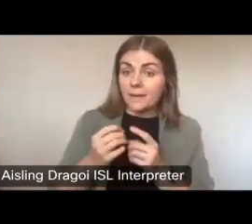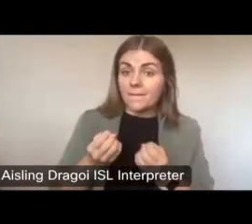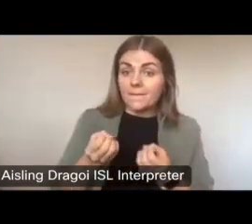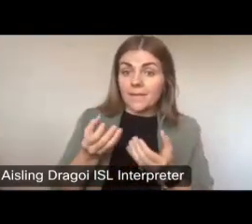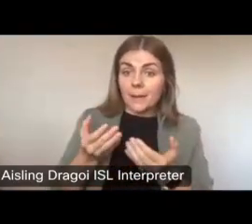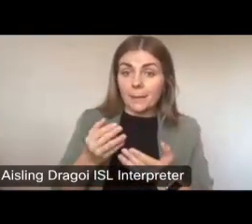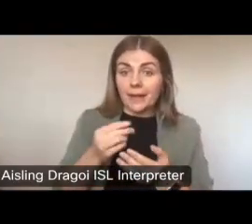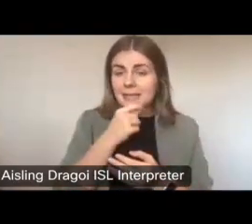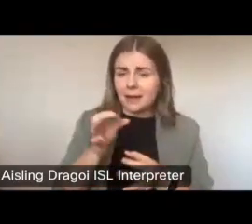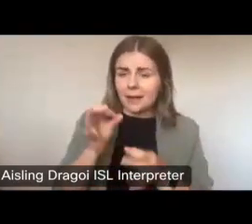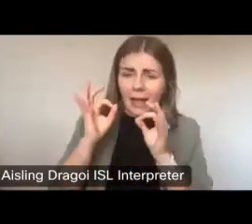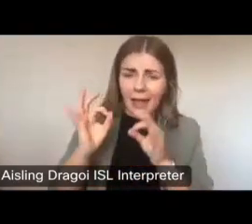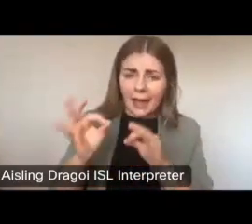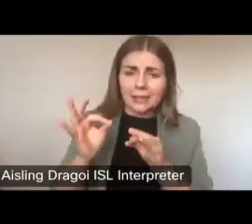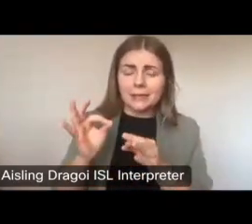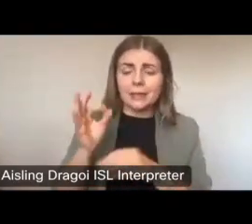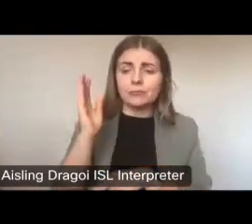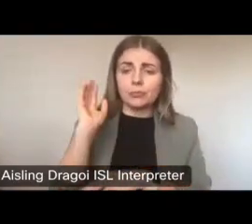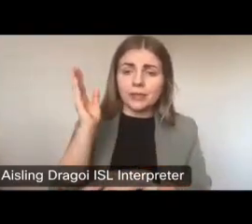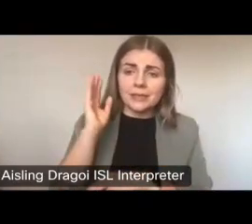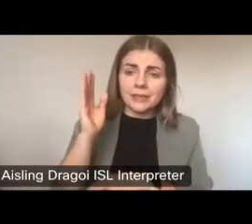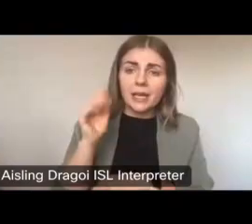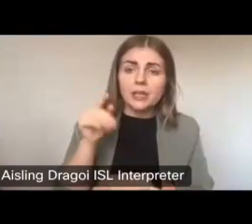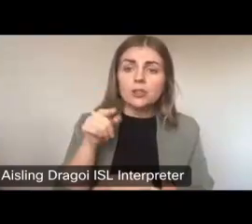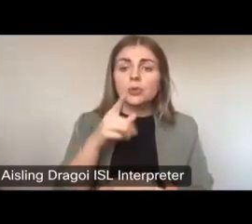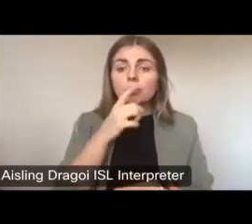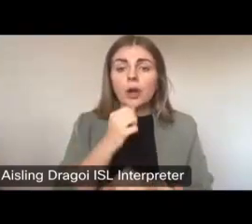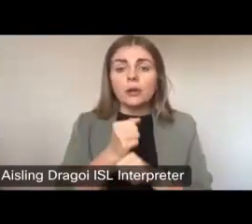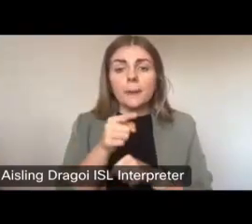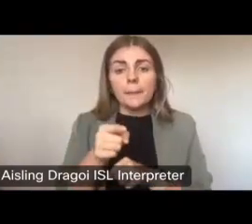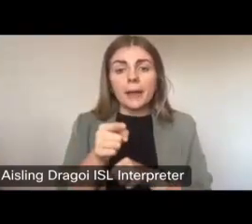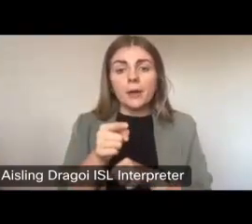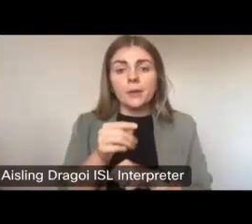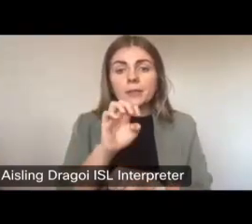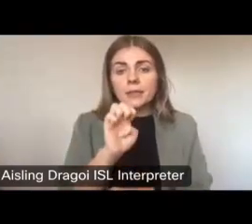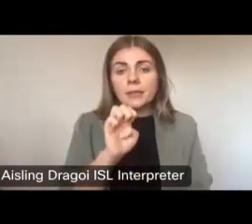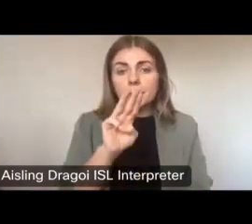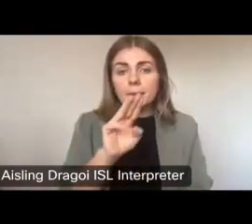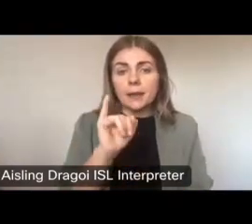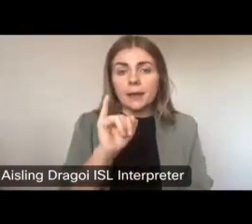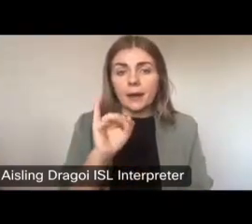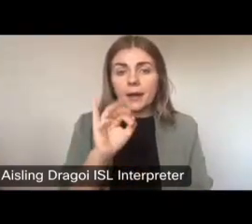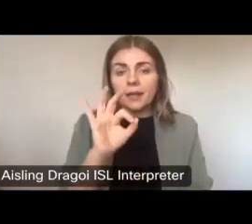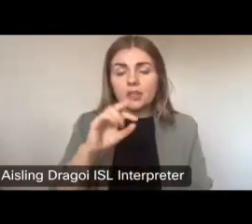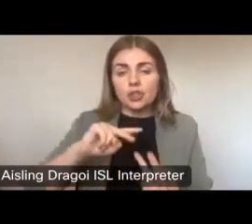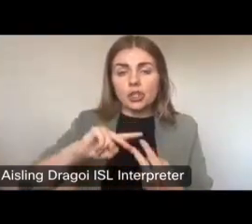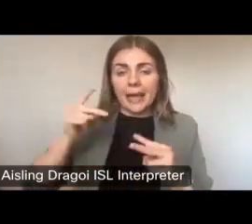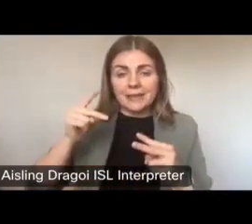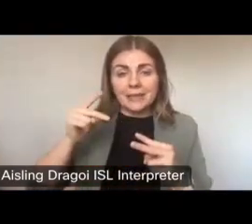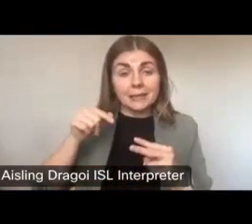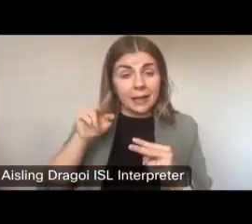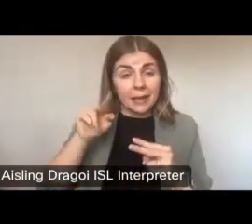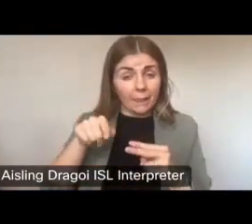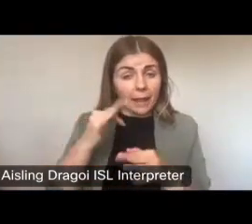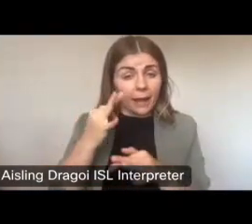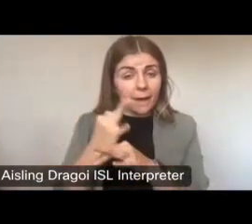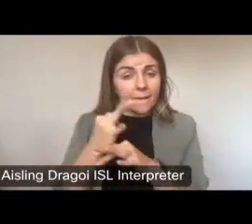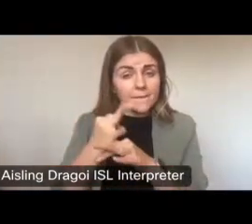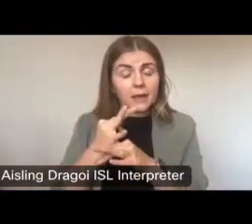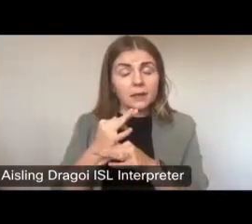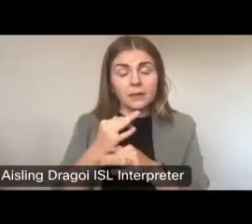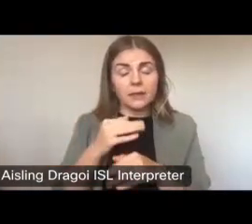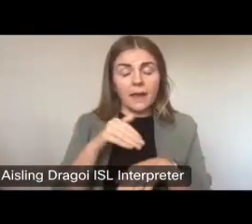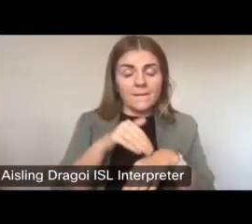excellent presentation. You talked about epigenetics. Does this affect father to child or just mother